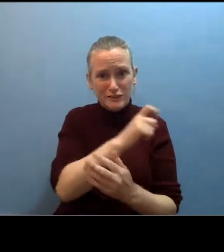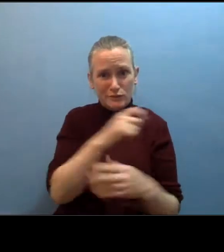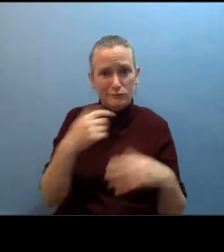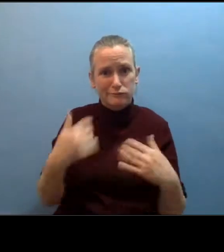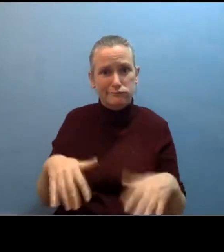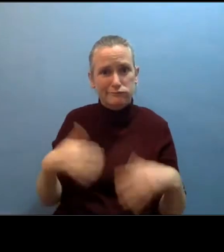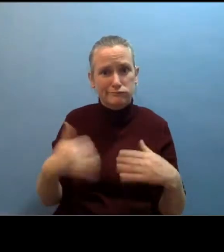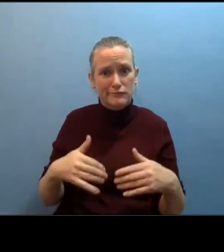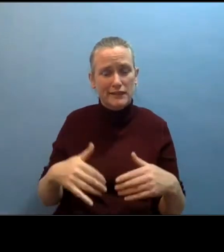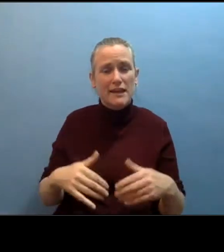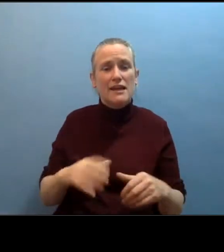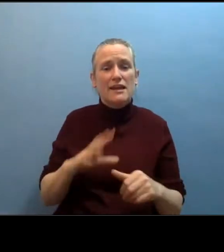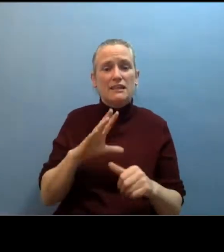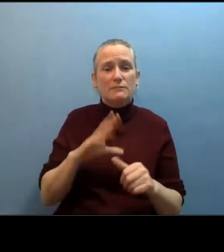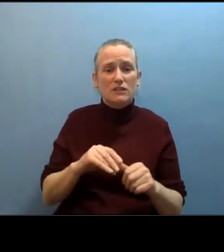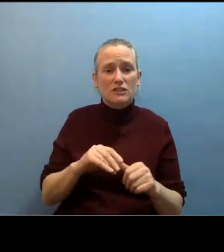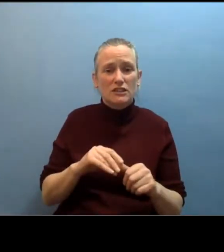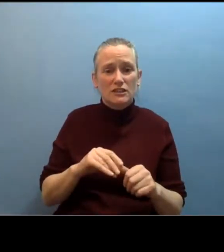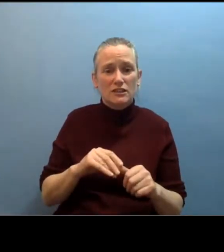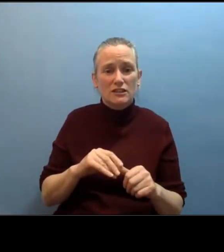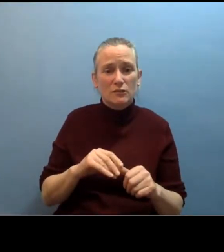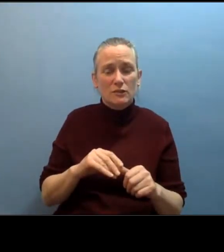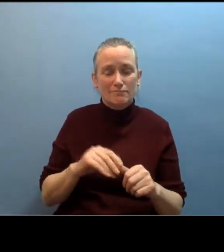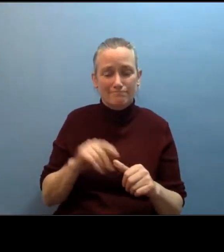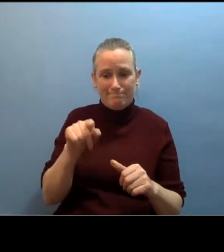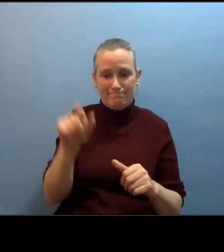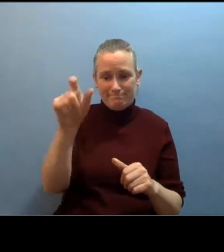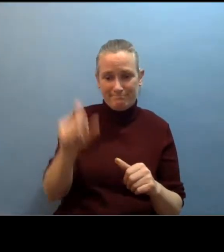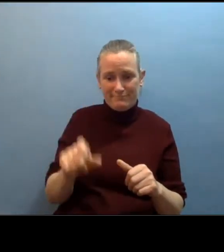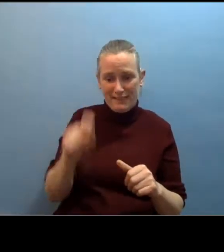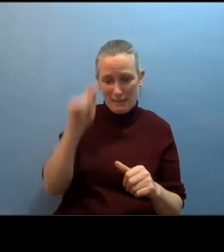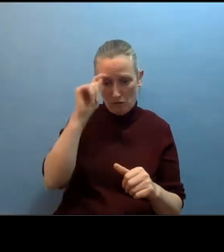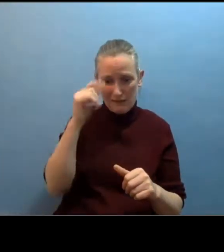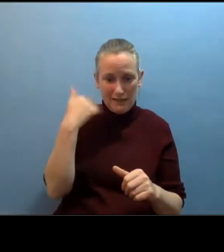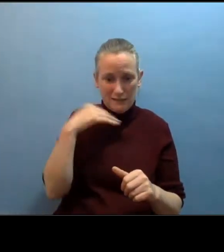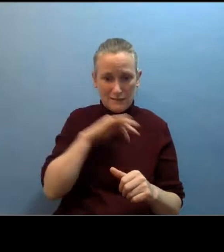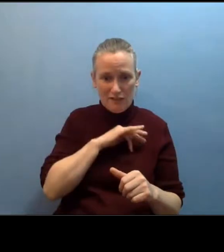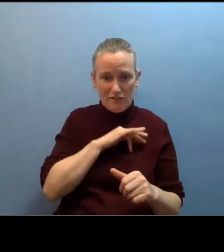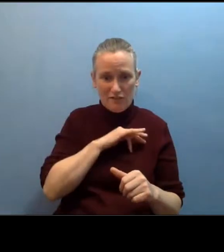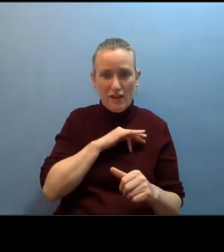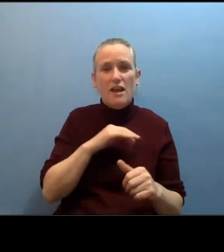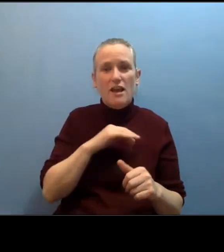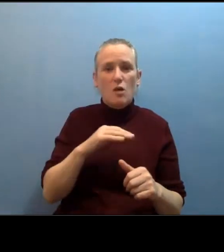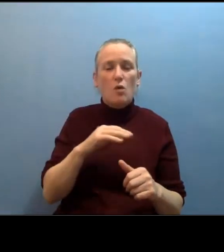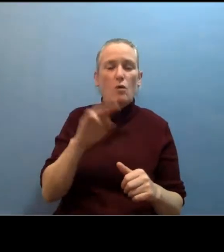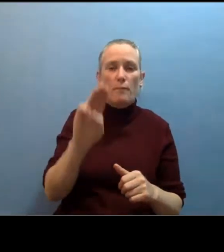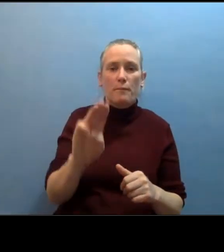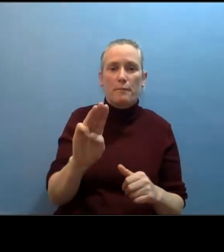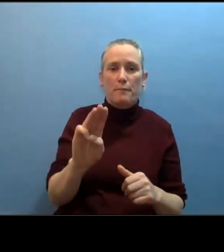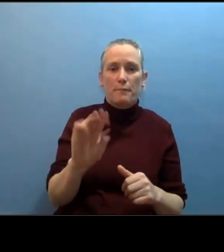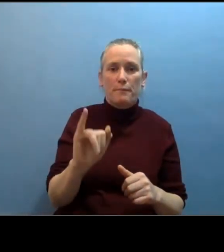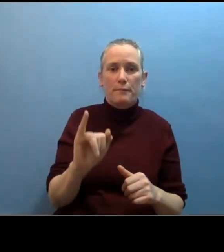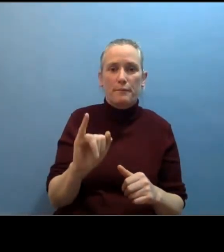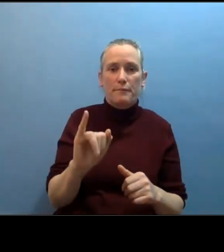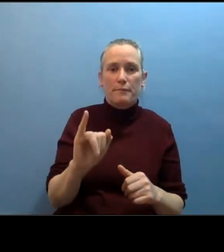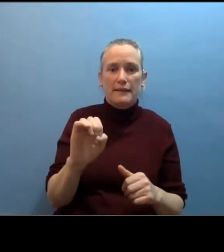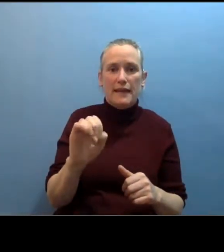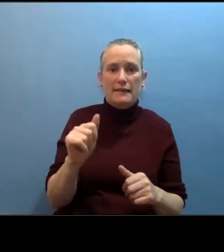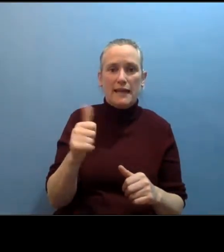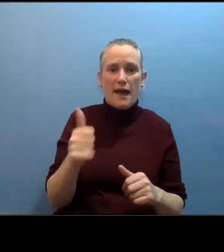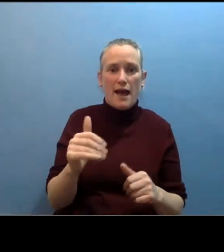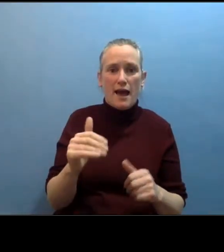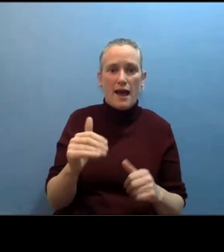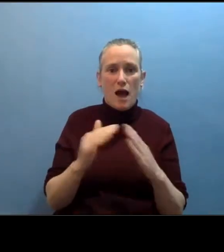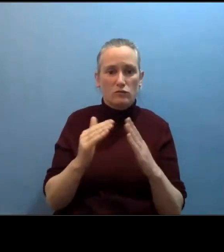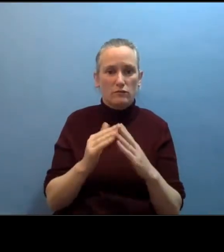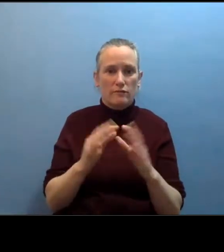Particularly in relation to thoughts of suicide or self-harm, Pieta House are a fantastic supportive organisation, and they do provide support